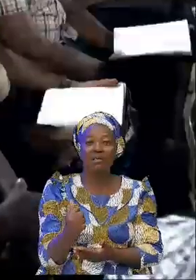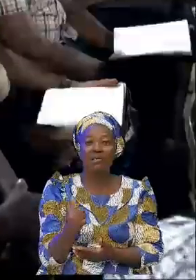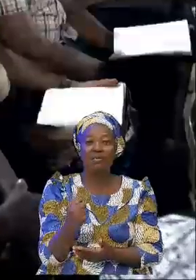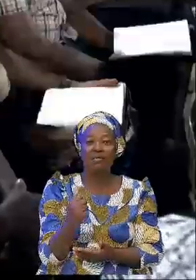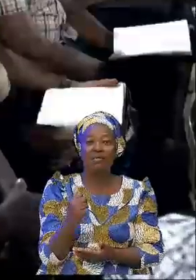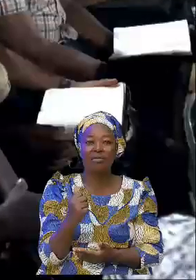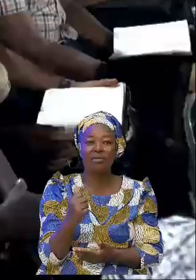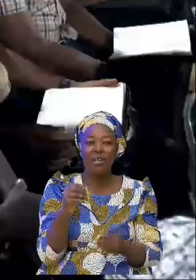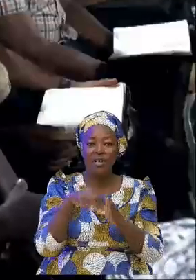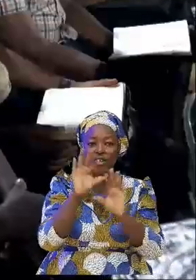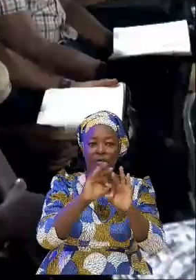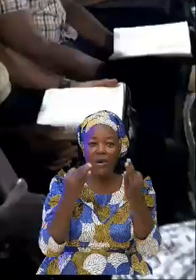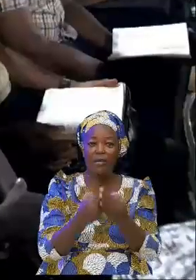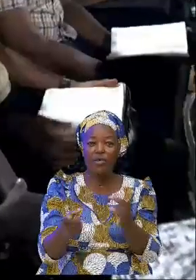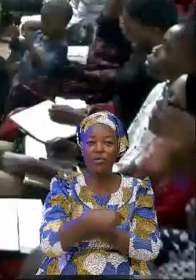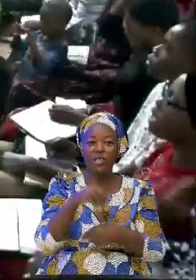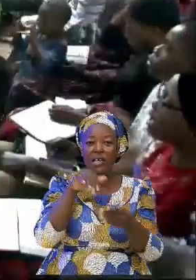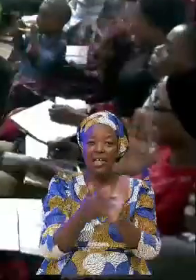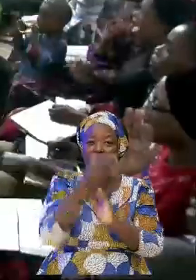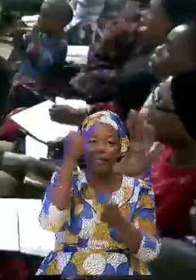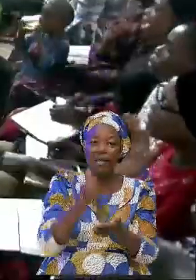Your life today, amen.